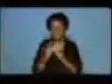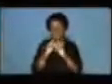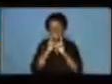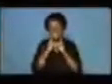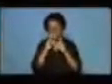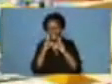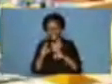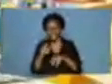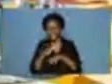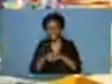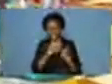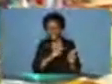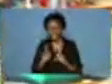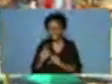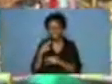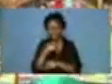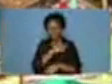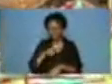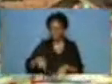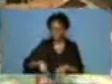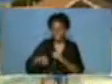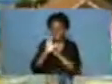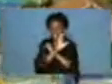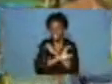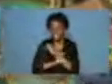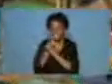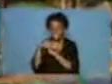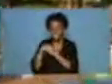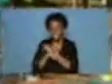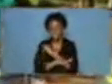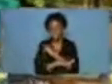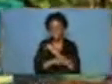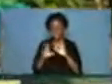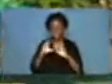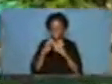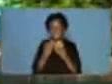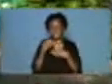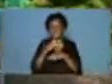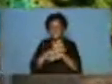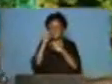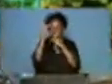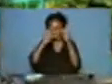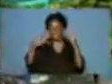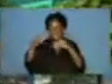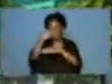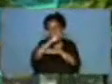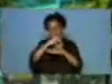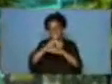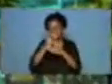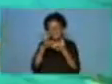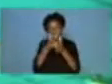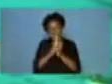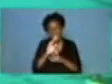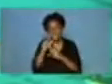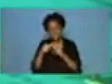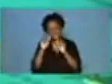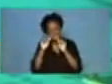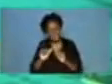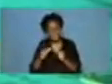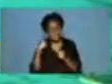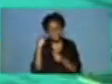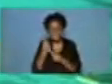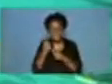Royal Caribbean's Beach Club on Paradise Island. When asked about the potential impact of the multi-million dollar project on Paradise